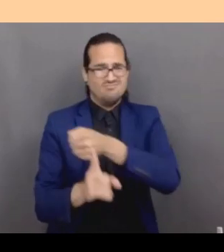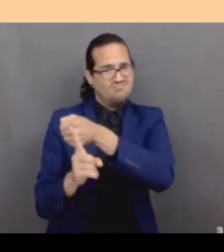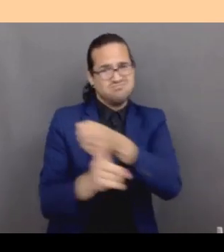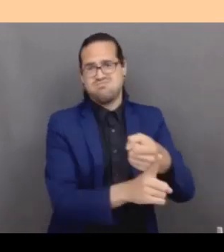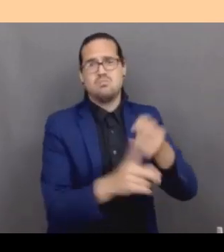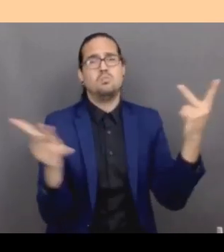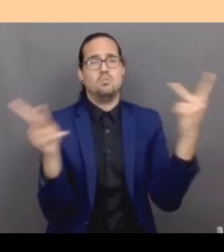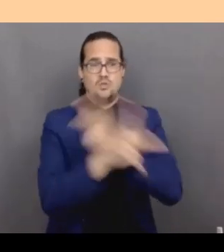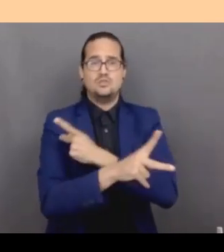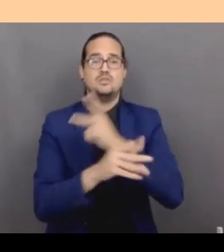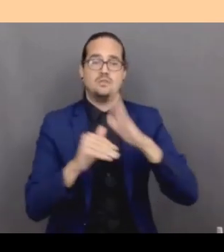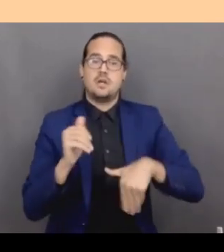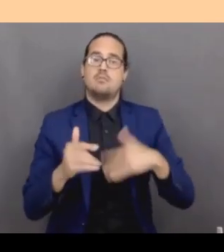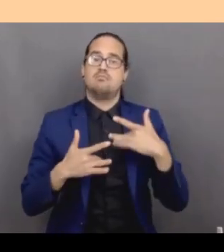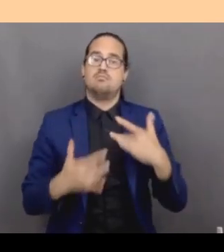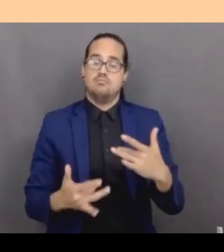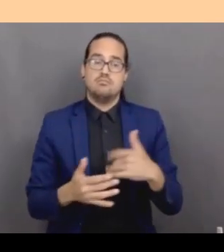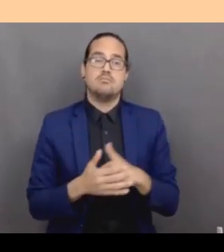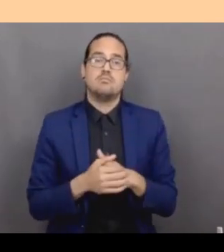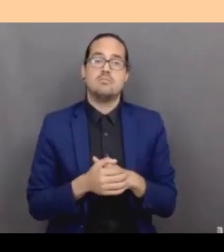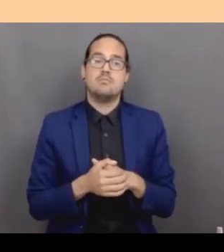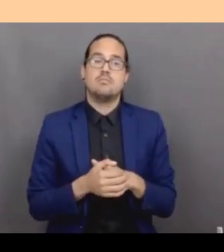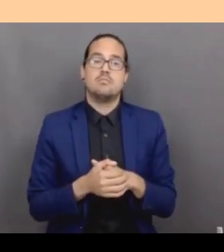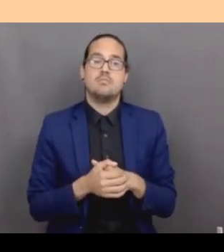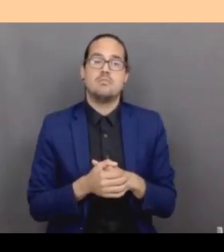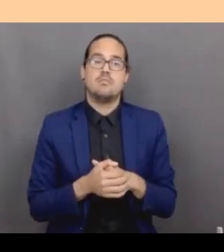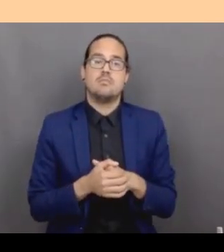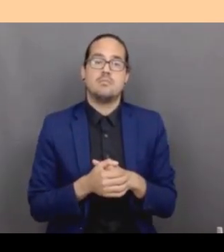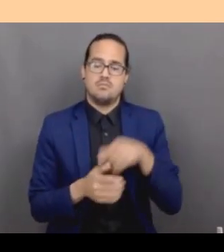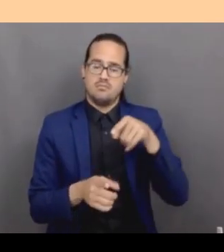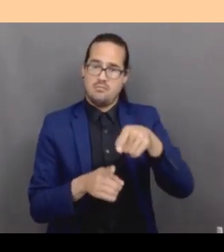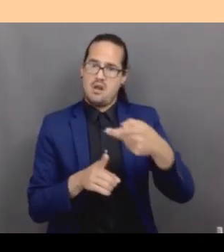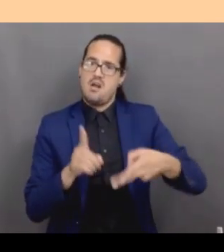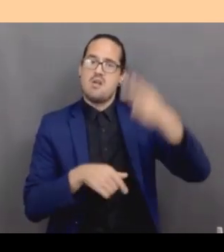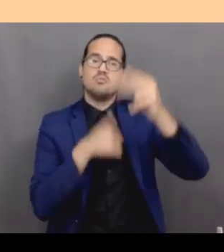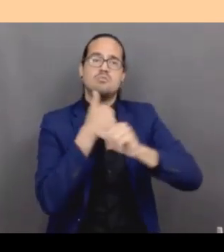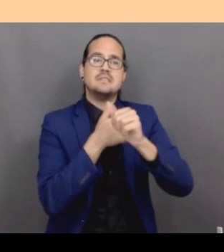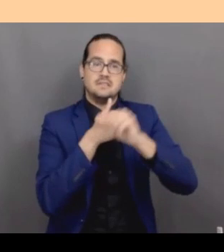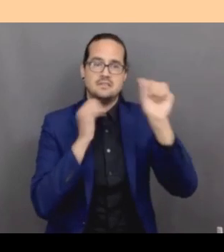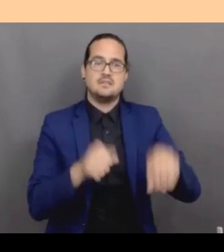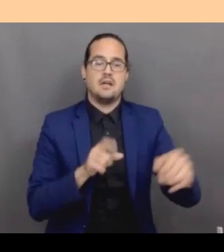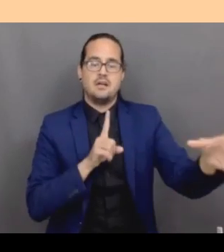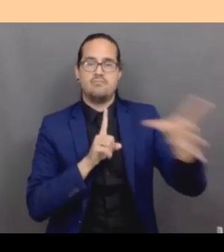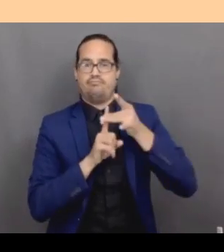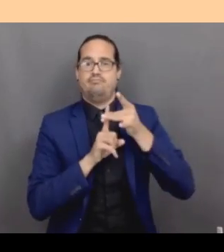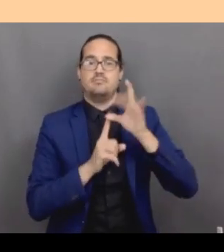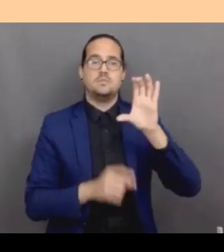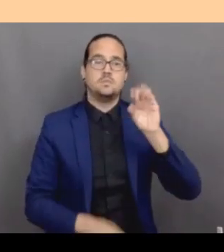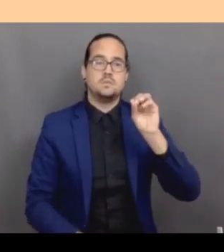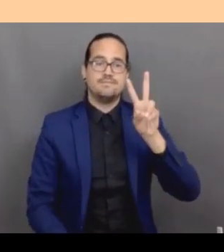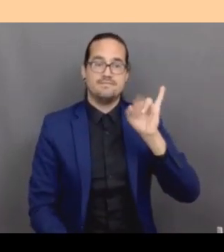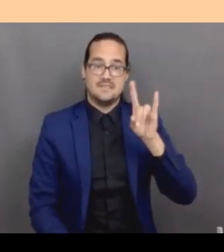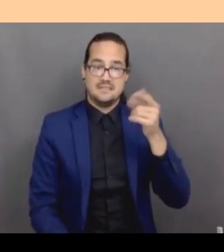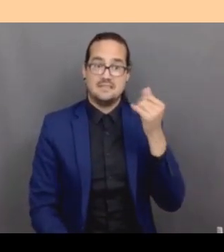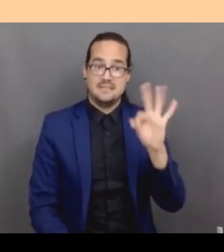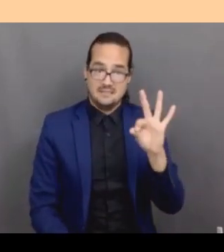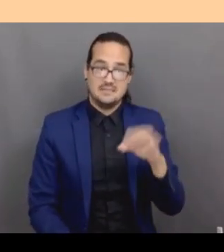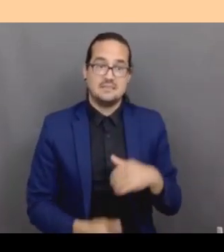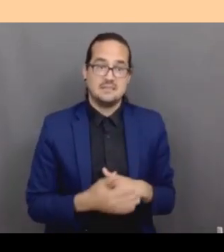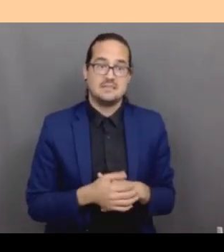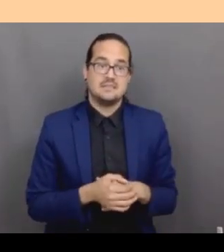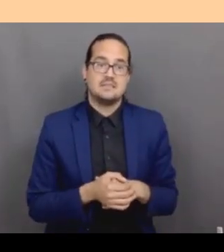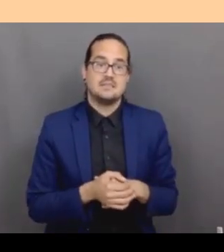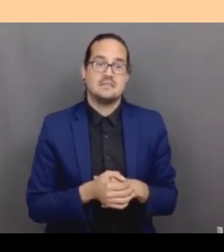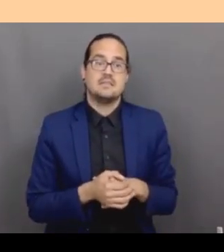to potentially contract coronavirus, the greater health impacts that they may have after contracting